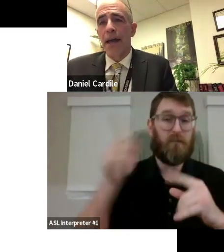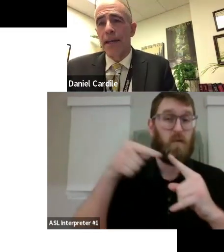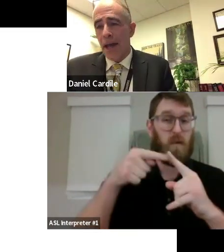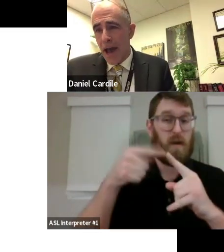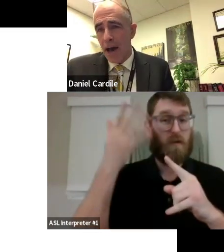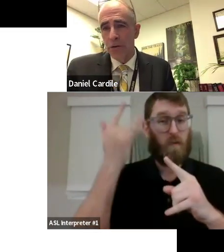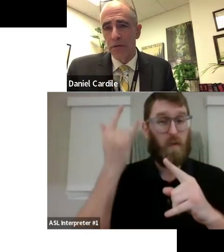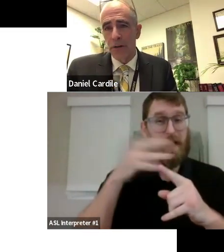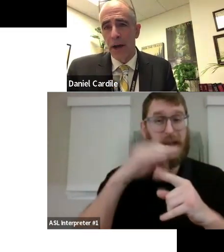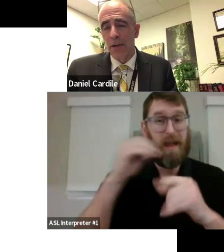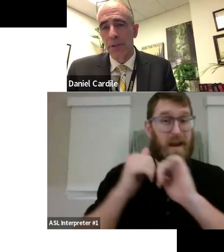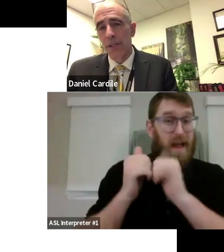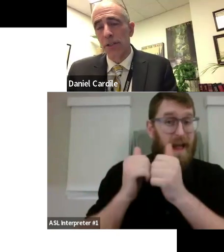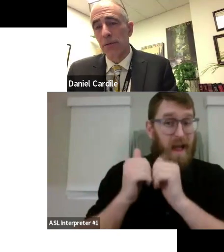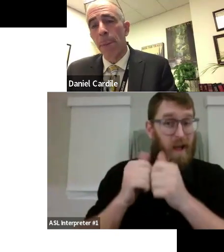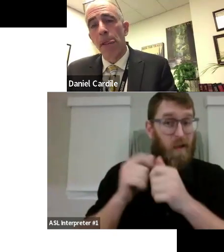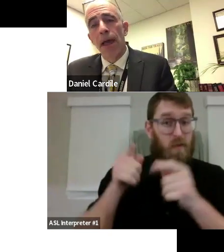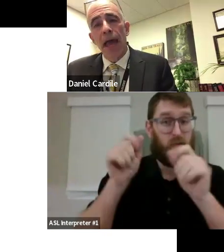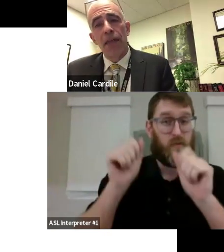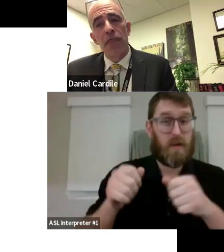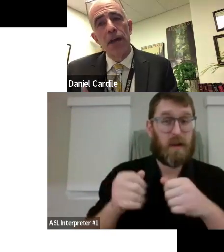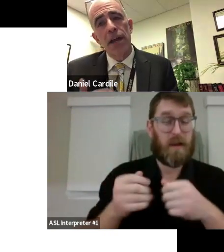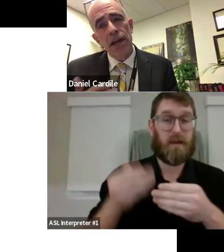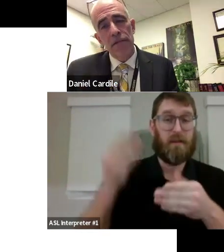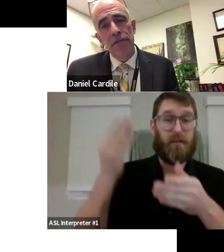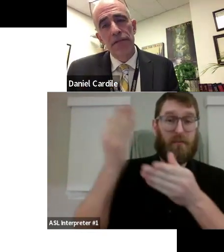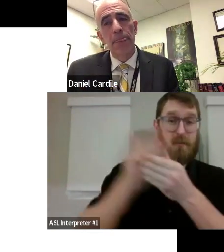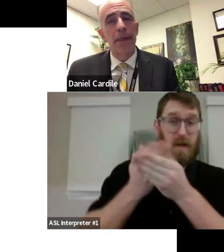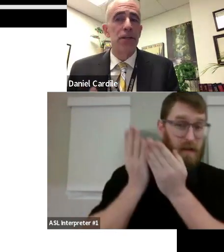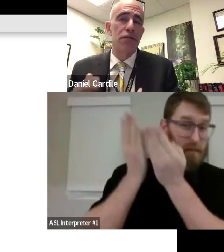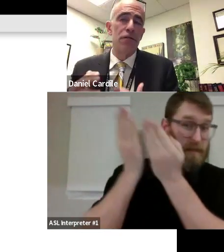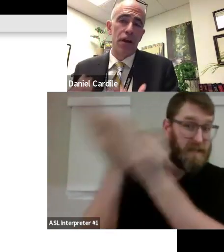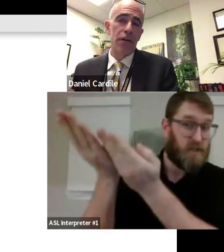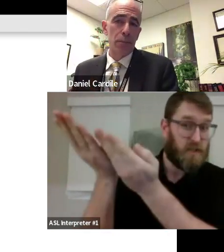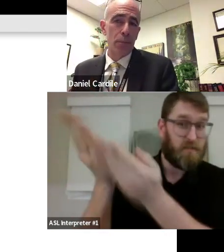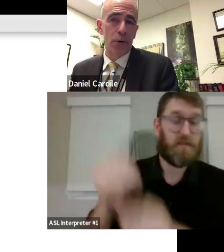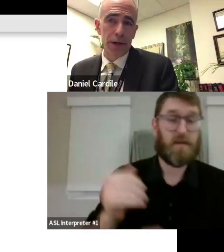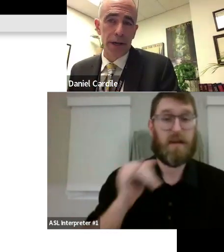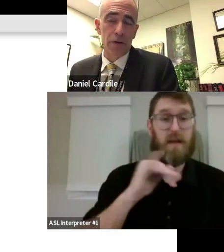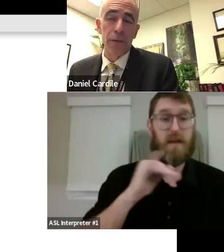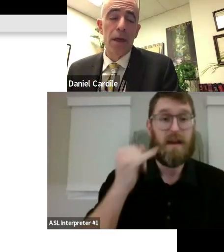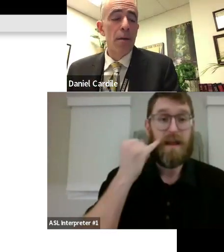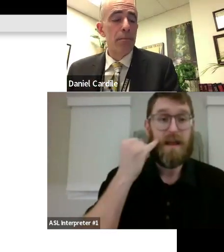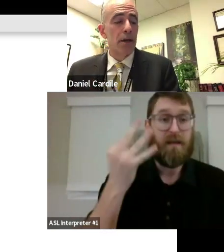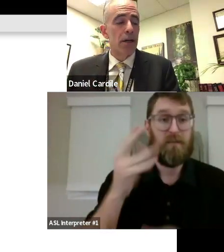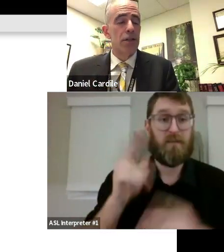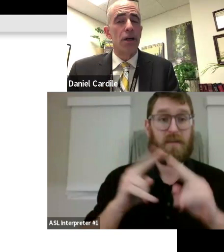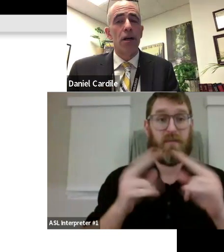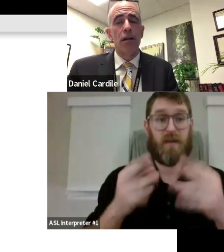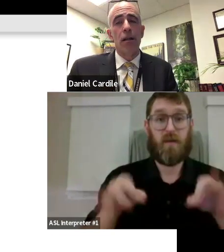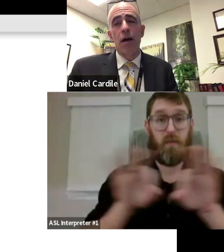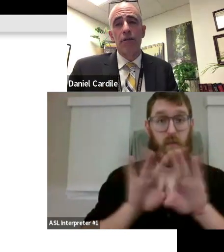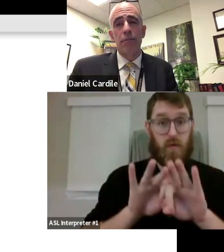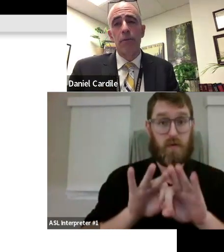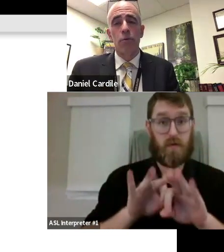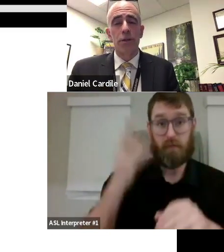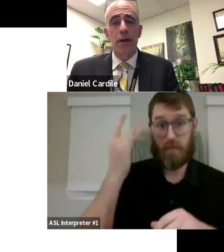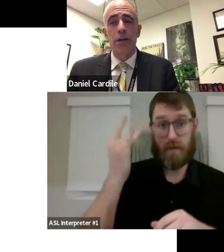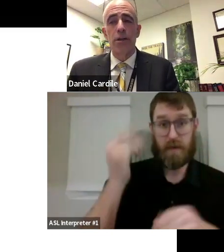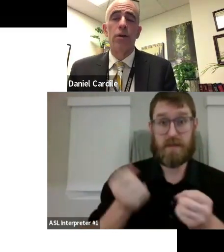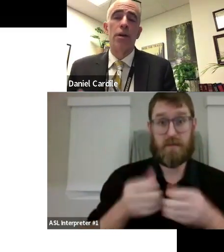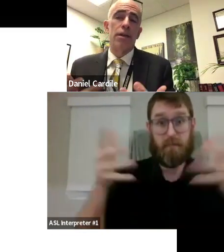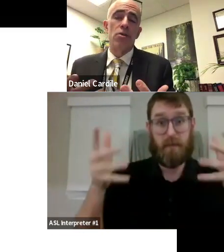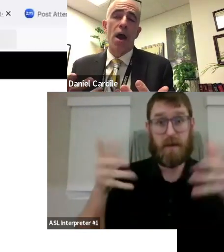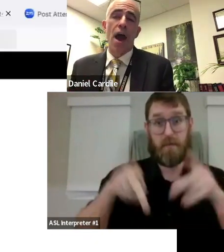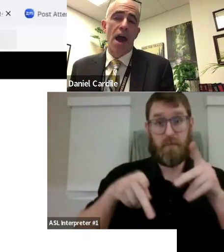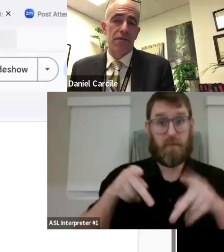Why, and How to File a Petition. And the if is very important here because a lot of people will